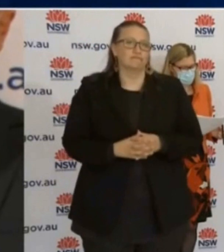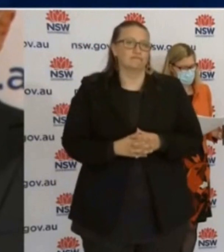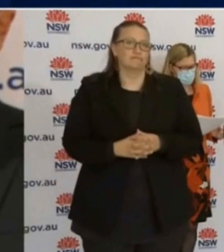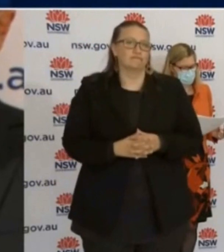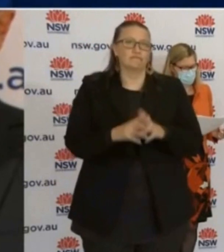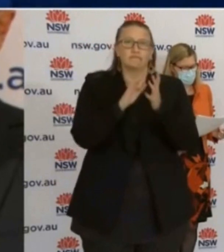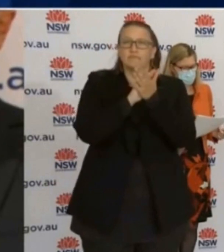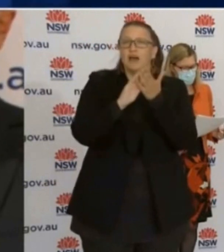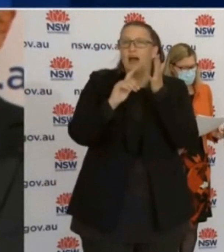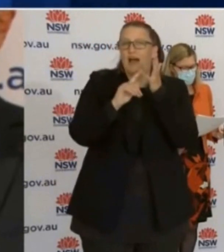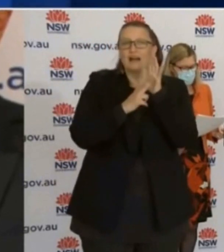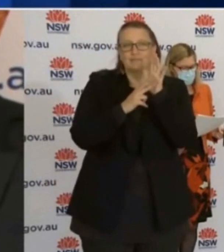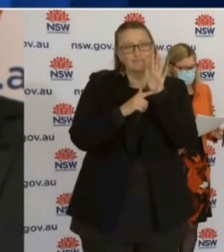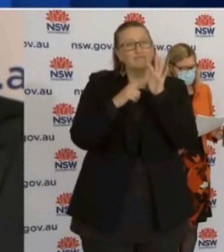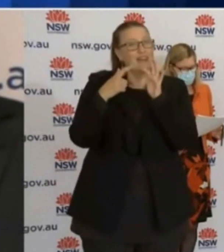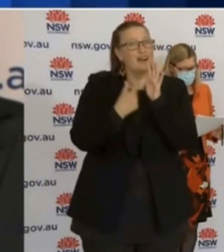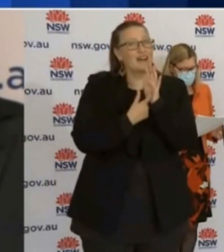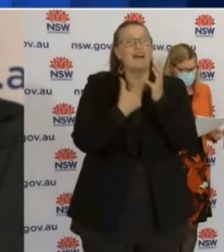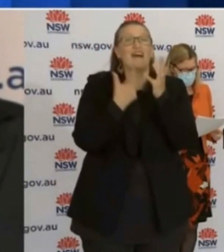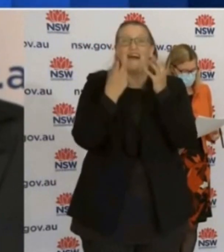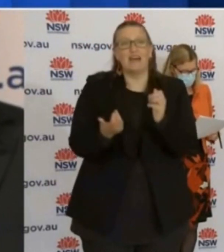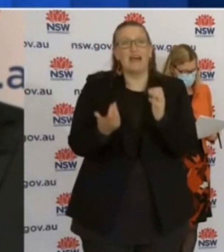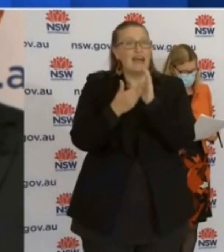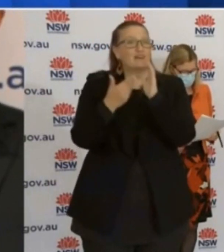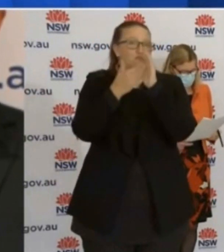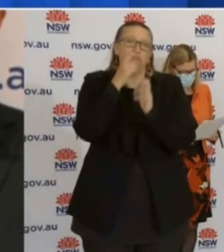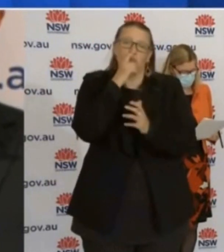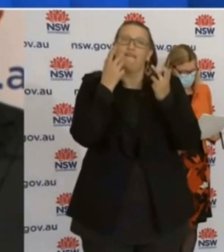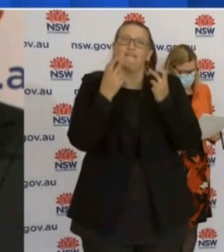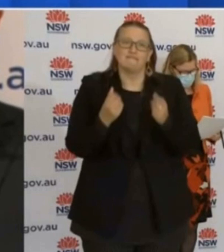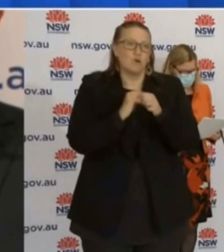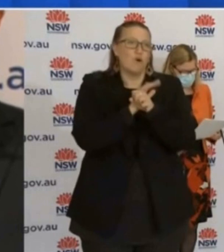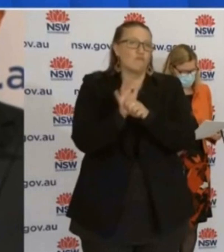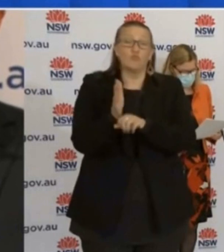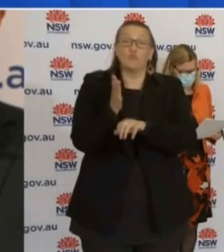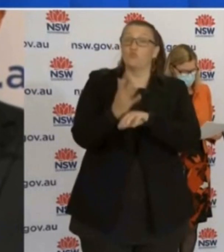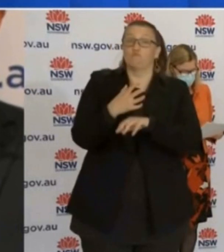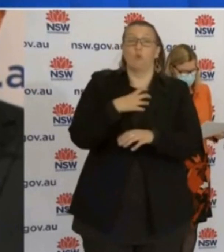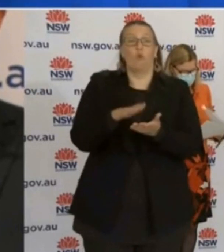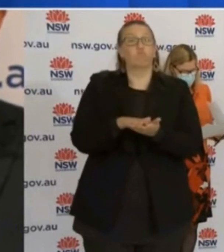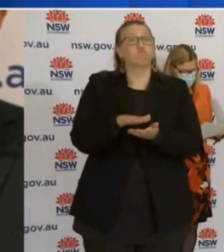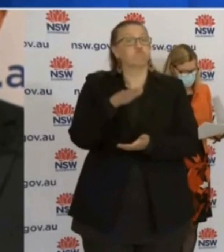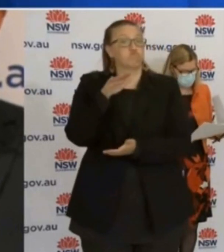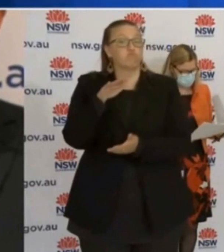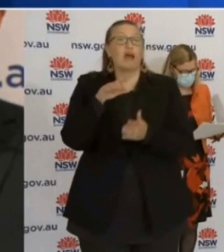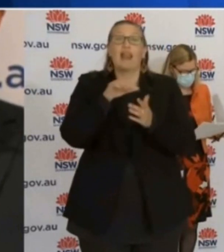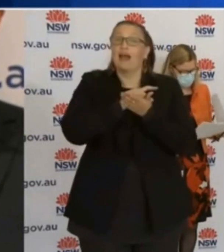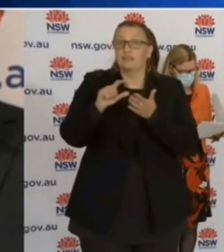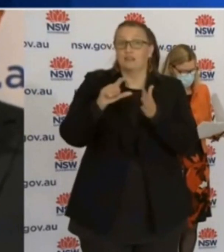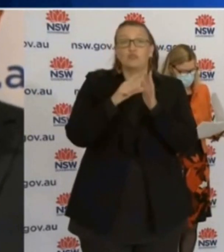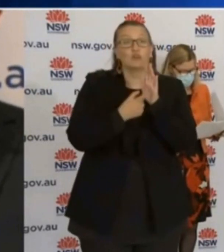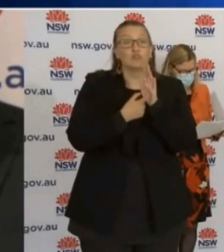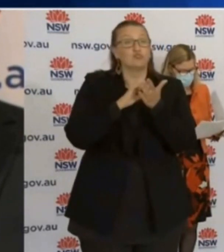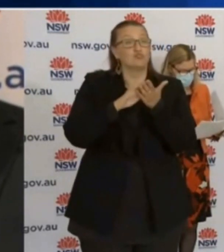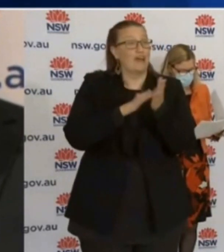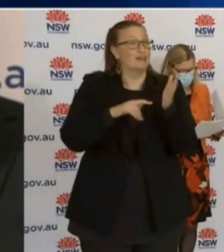continued to have additional cases, and Dr Chant will provide further information on request about those. Can